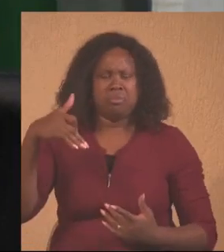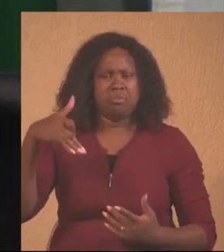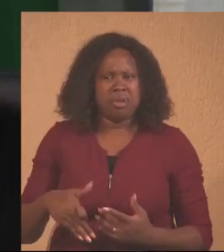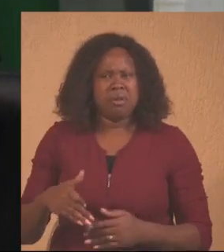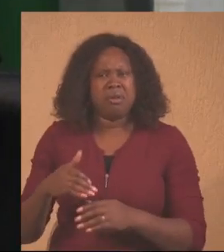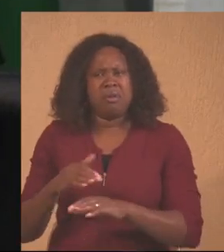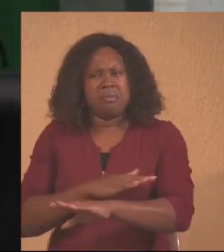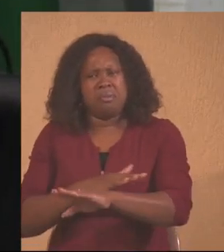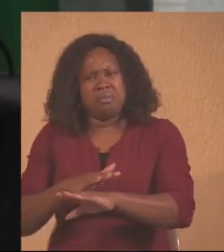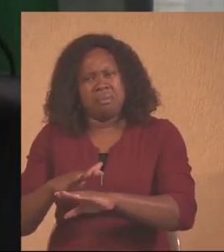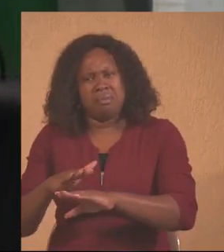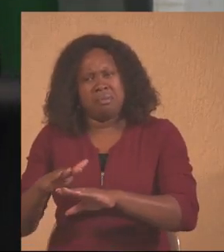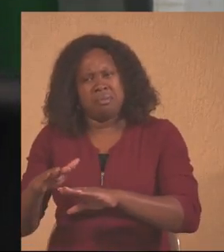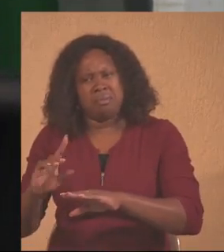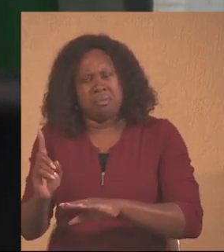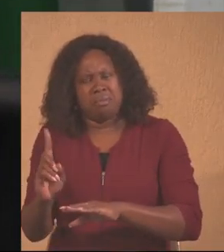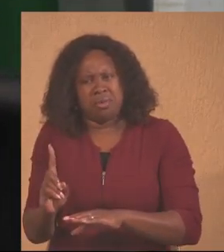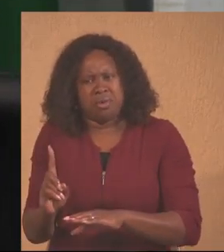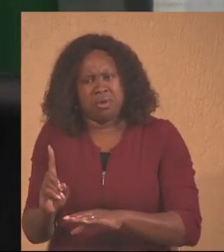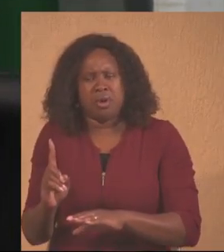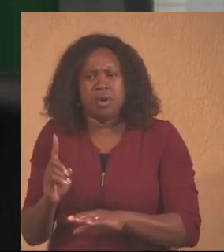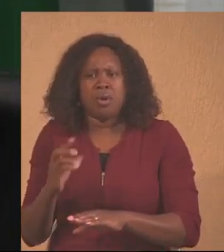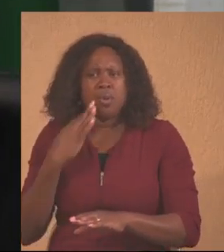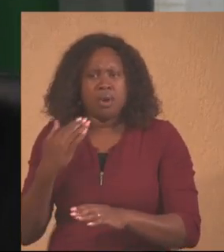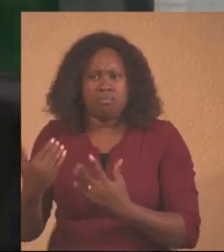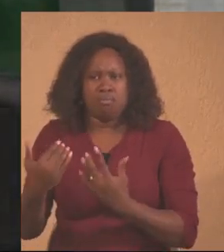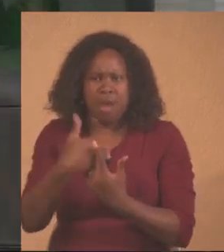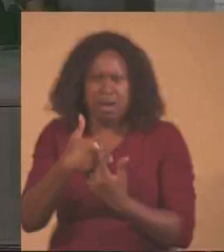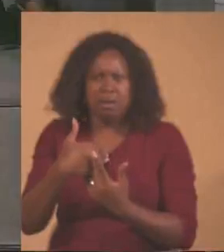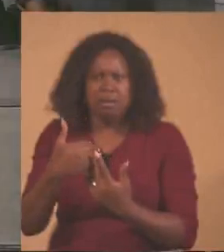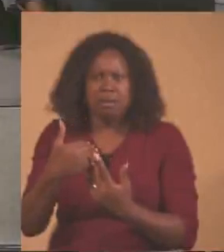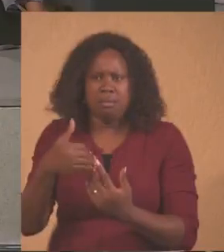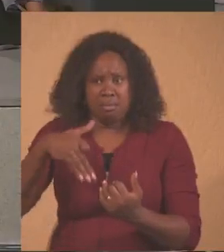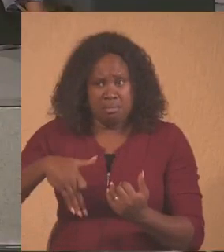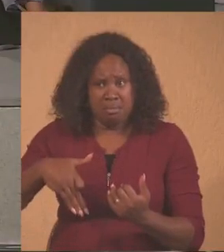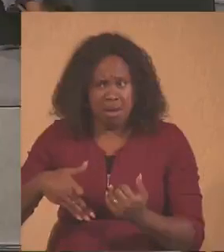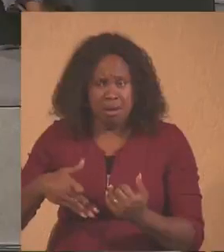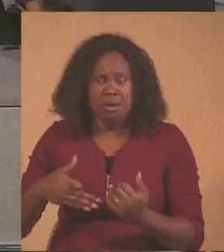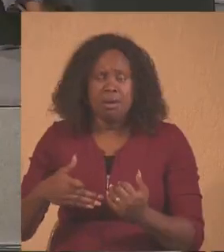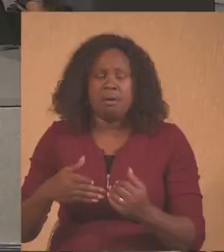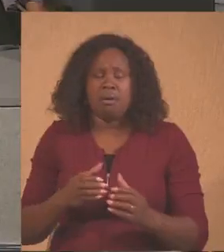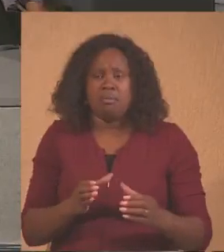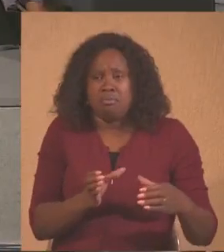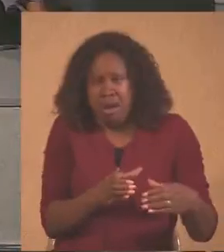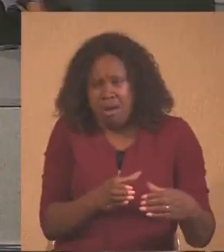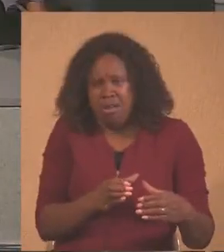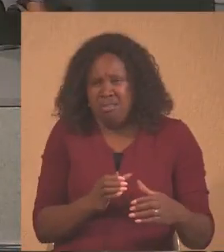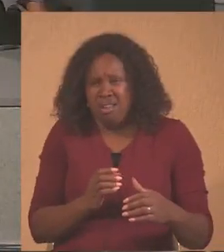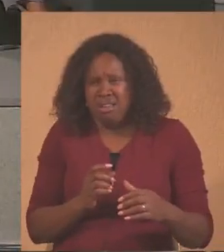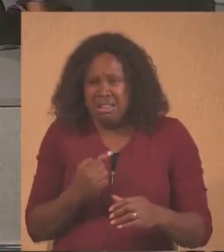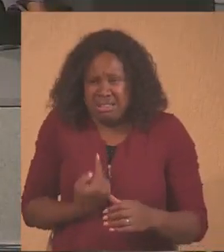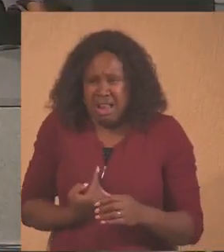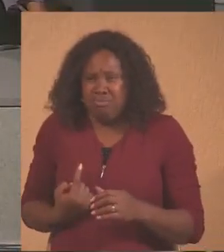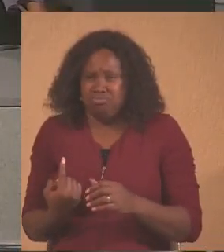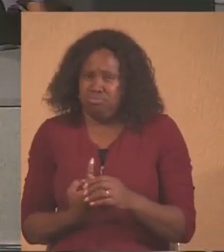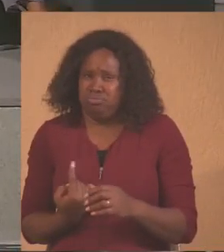from point of entry to quarantine or self-isolation? Perhaps I can start with Ms. Okorus. Yeah. Yes.